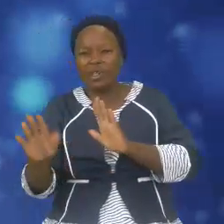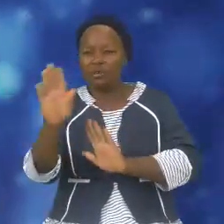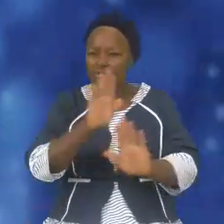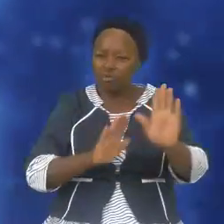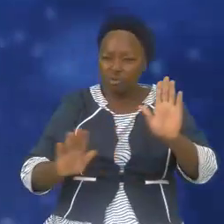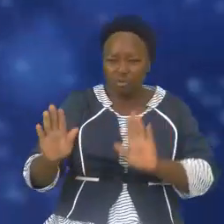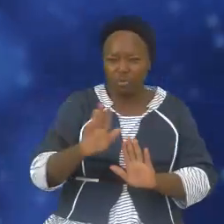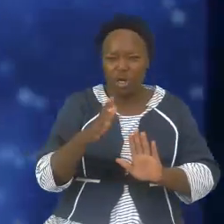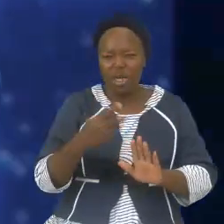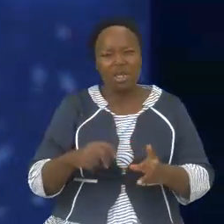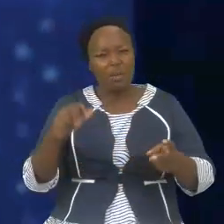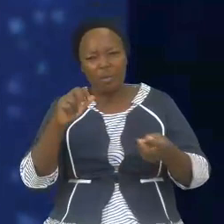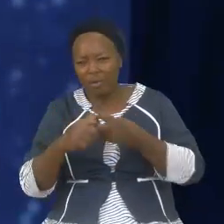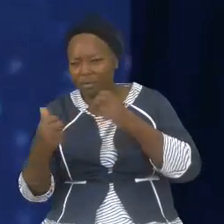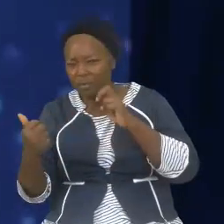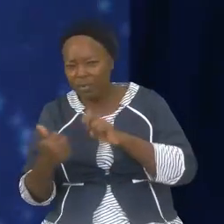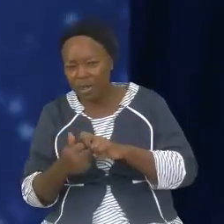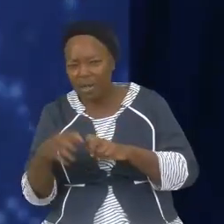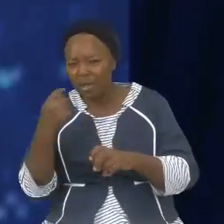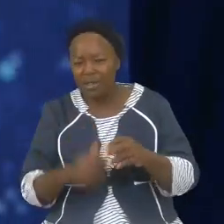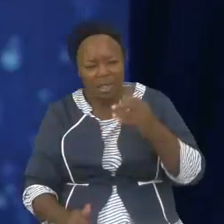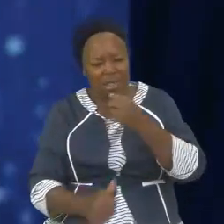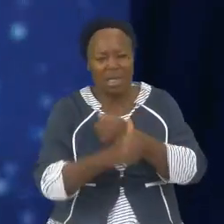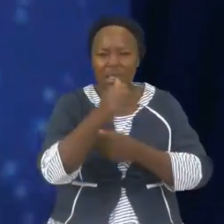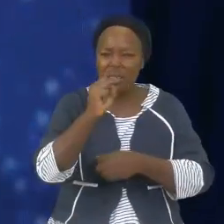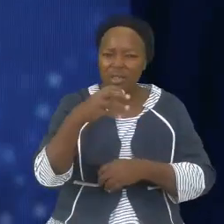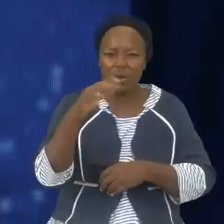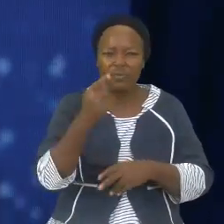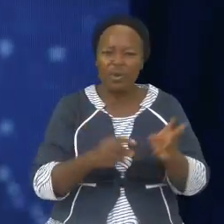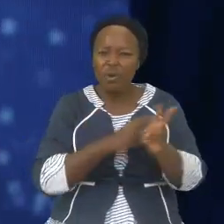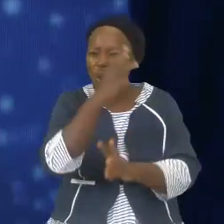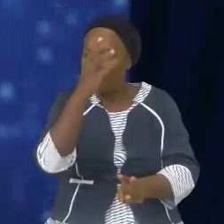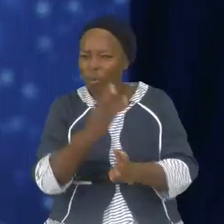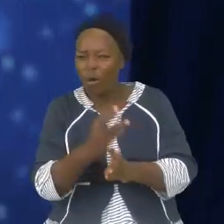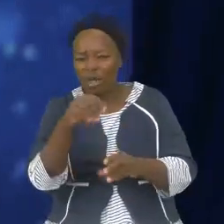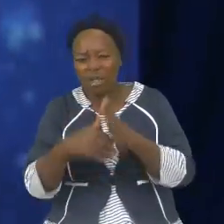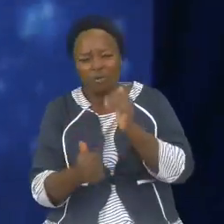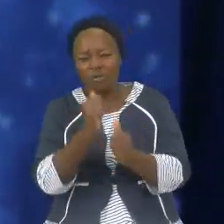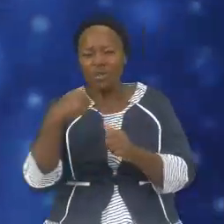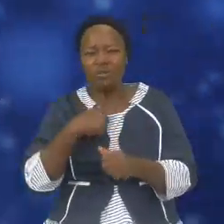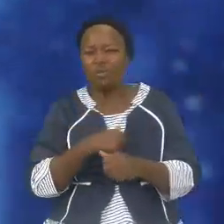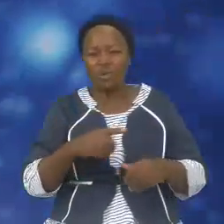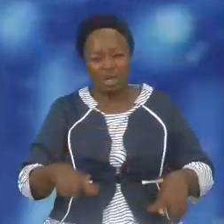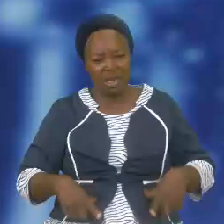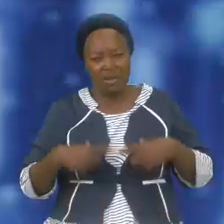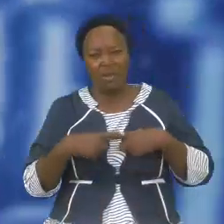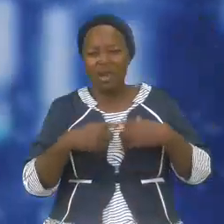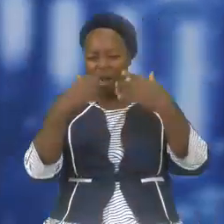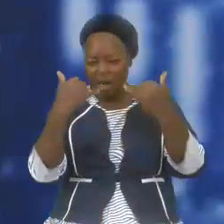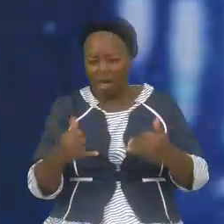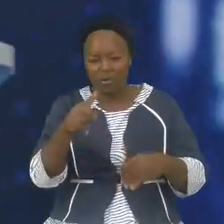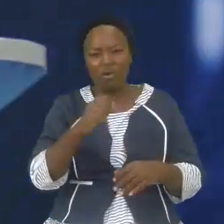the storm, the dangers of the world in which we live. Right now, you can raise up